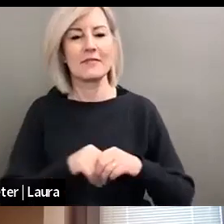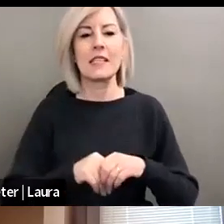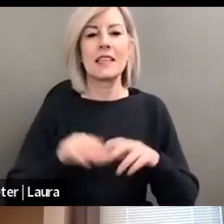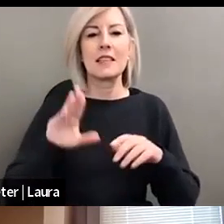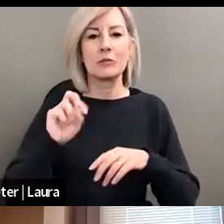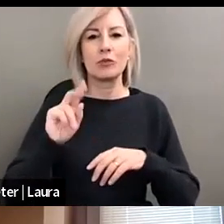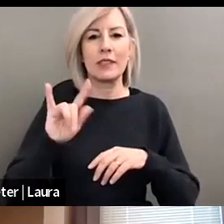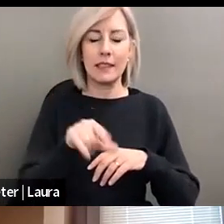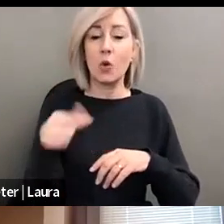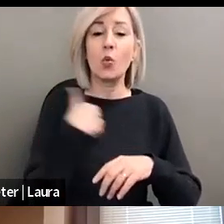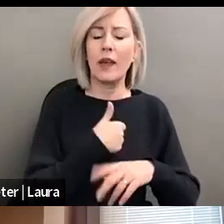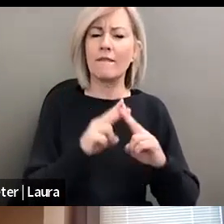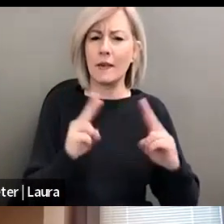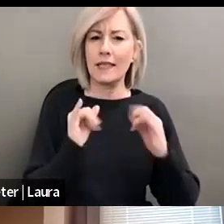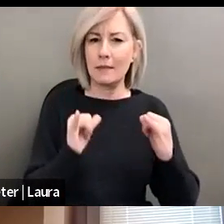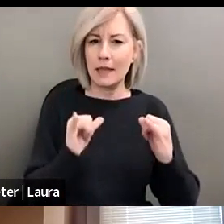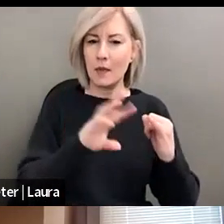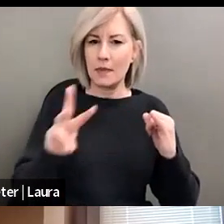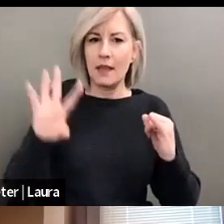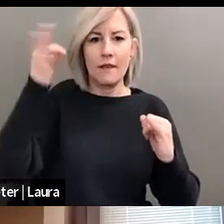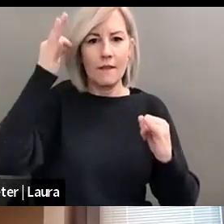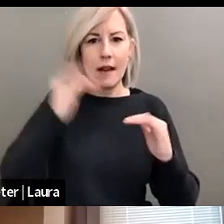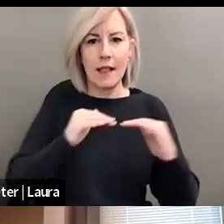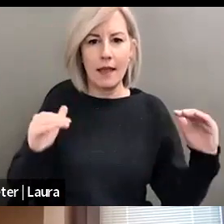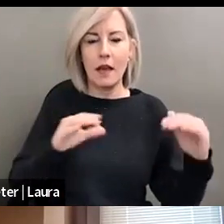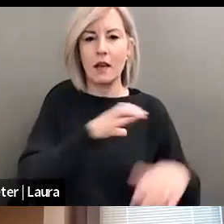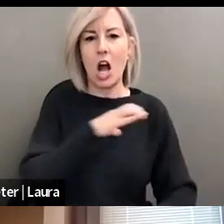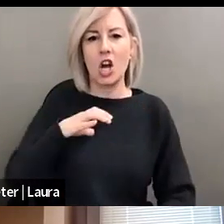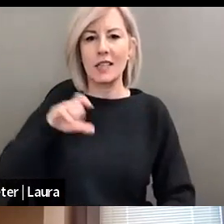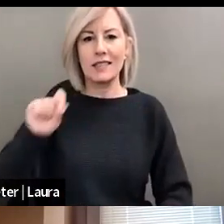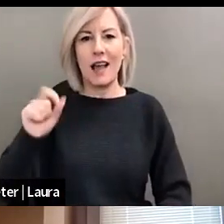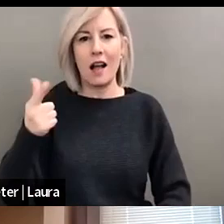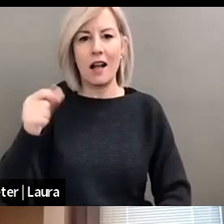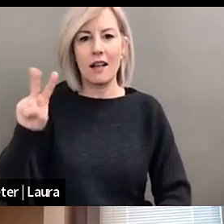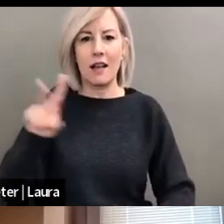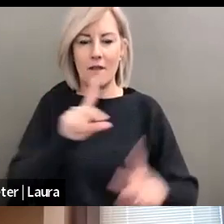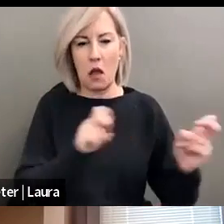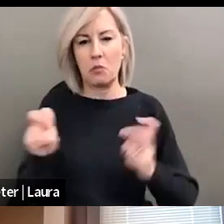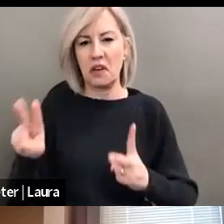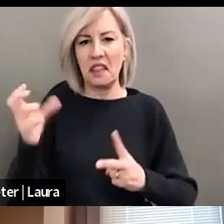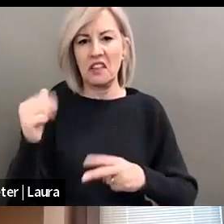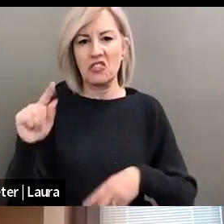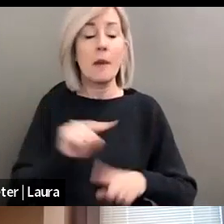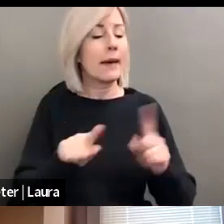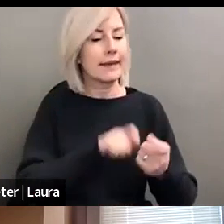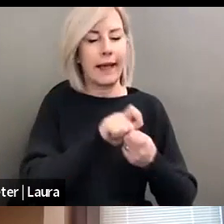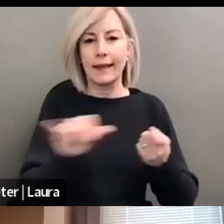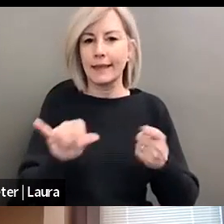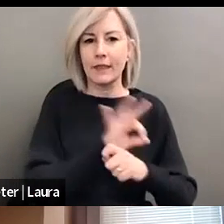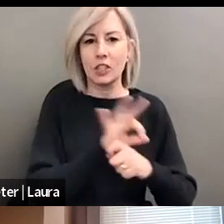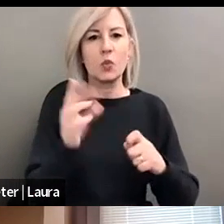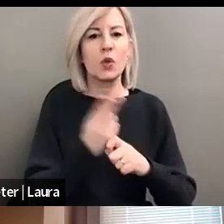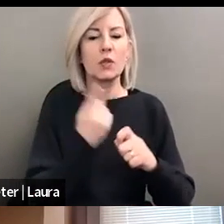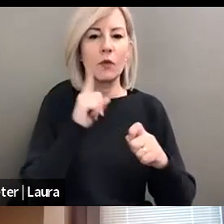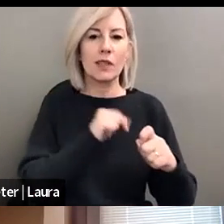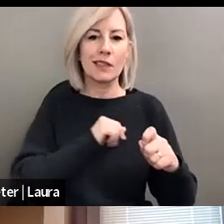we have a very similar website at the federal level. It's just congress.gov. I'll put it in the chat, but essentially the exact same function. We use it as